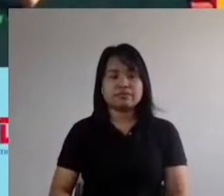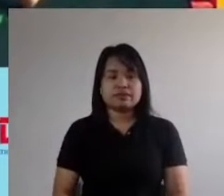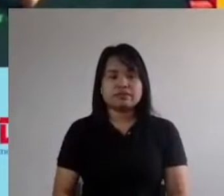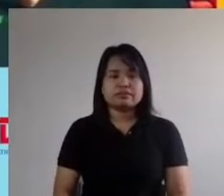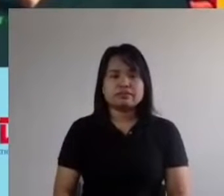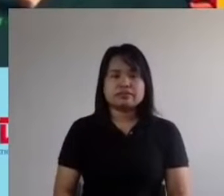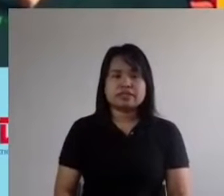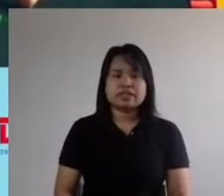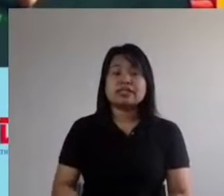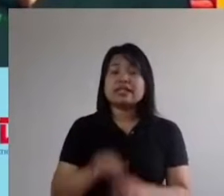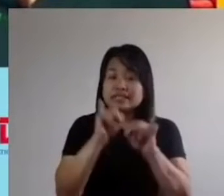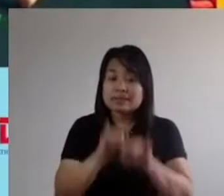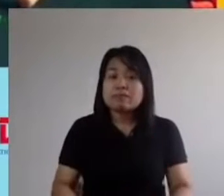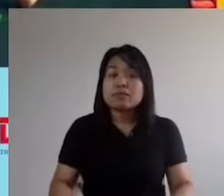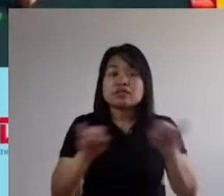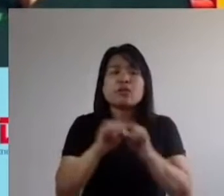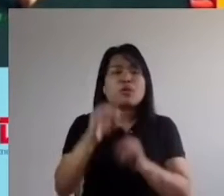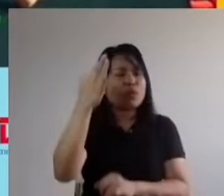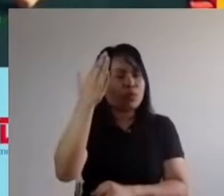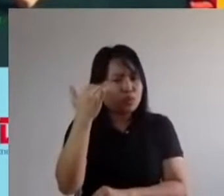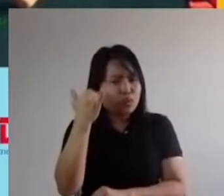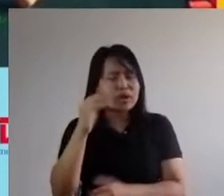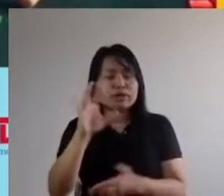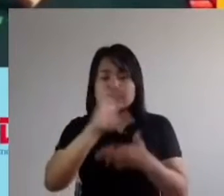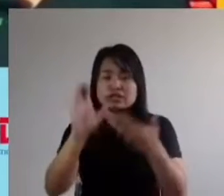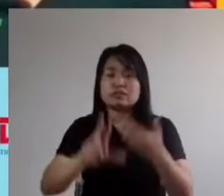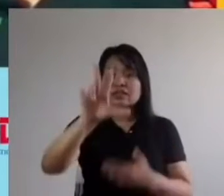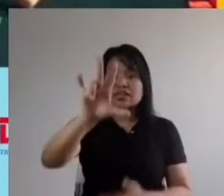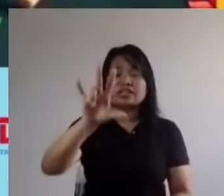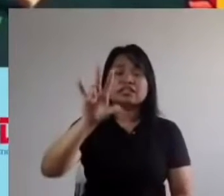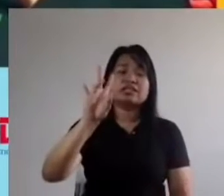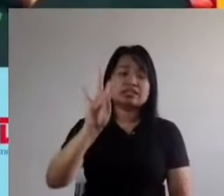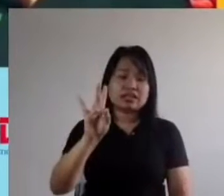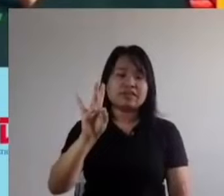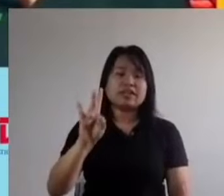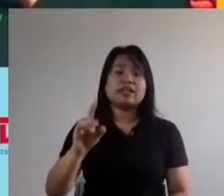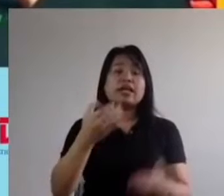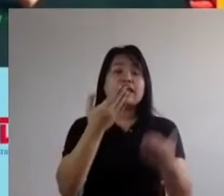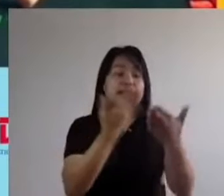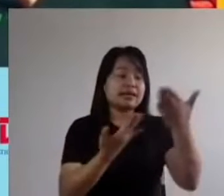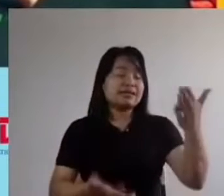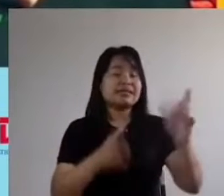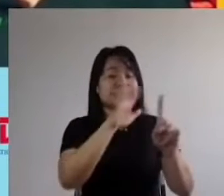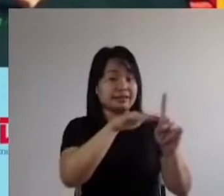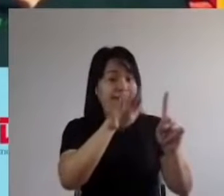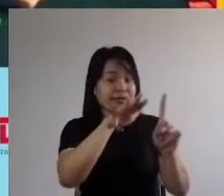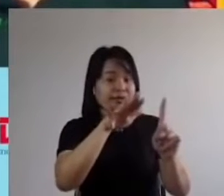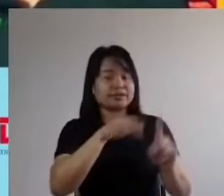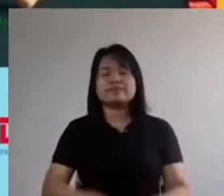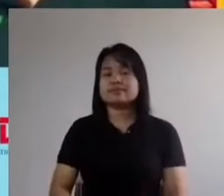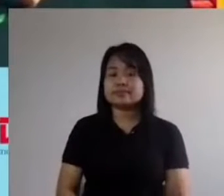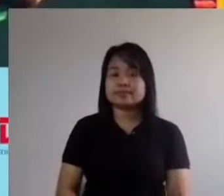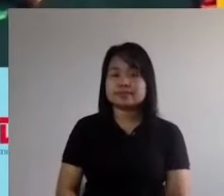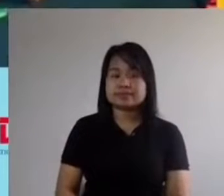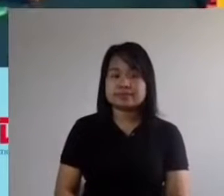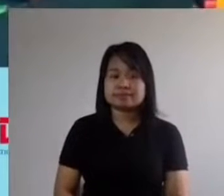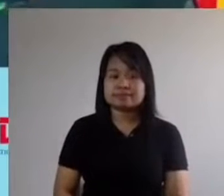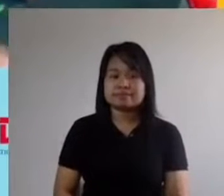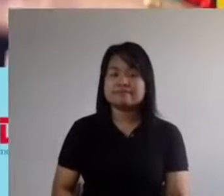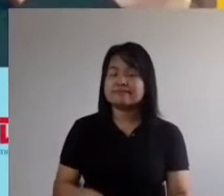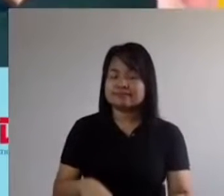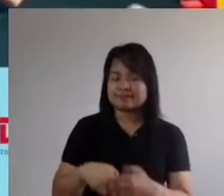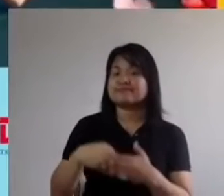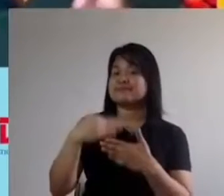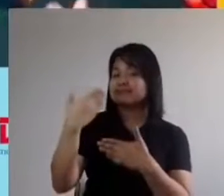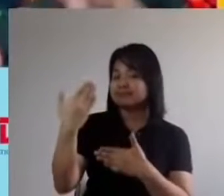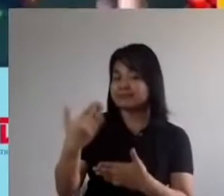37 indicators in PPST. Okay, so moving forward, yan. So